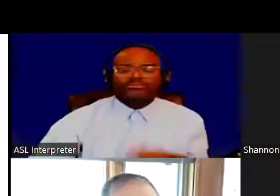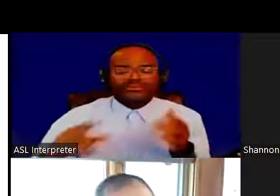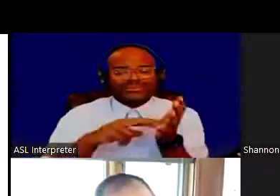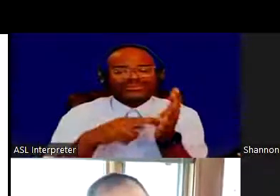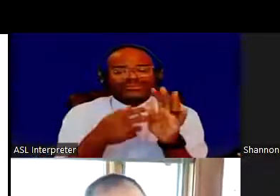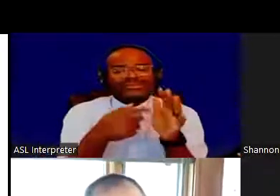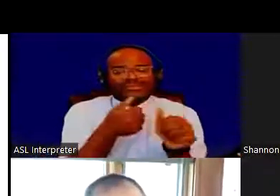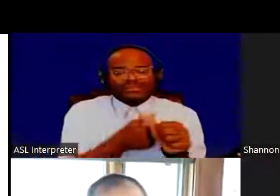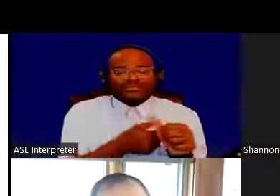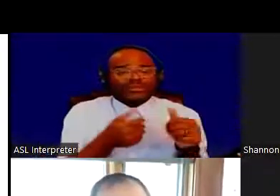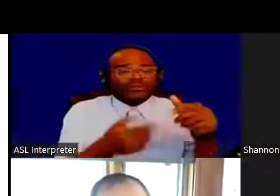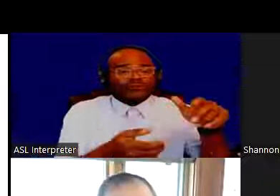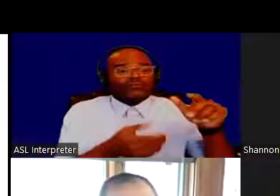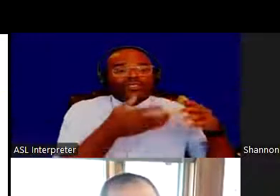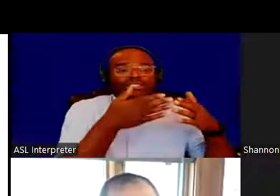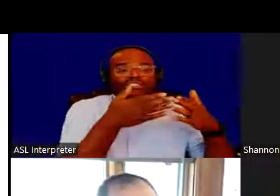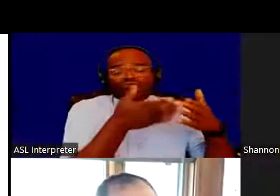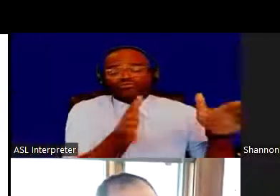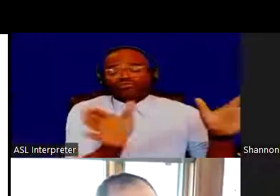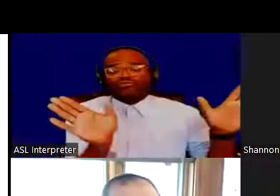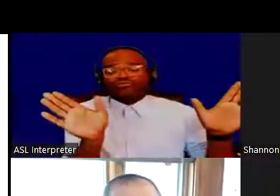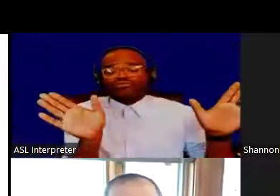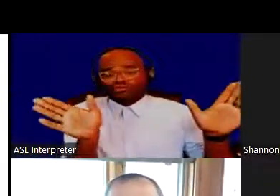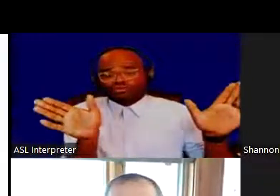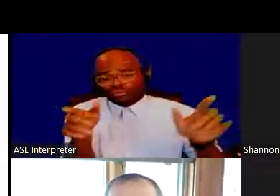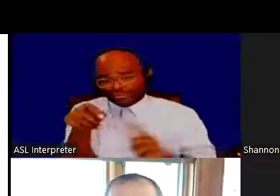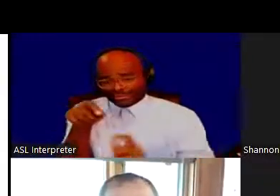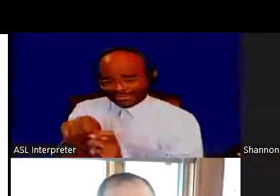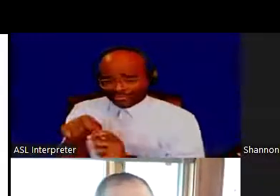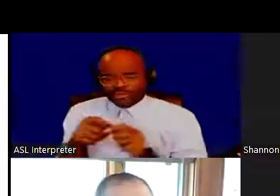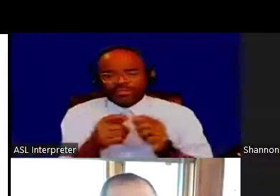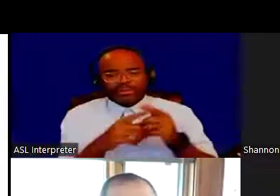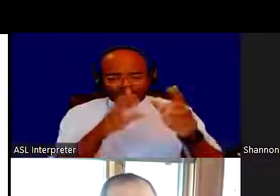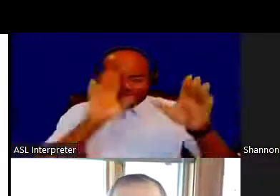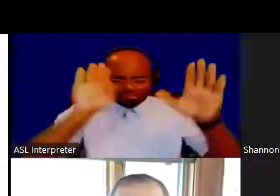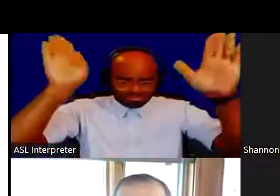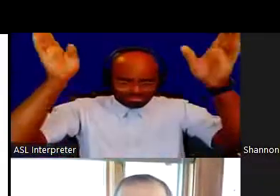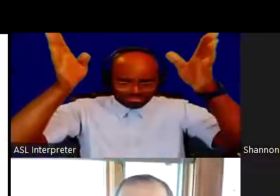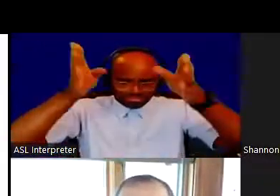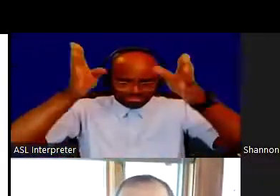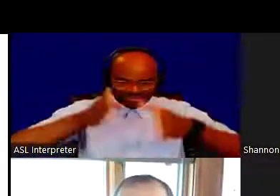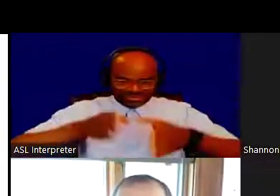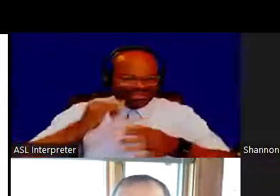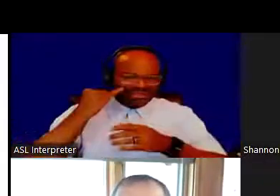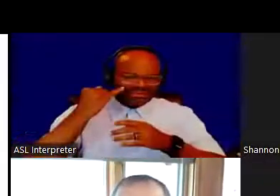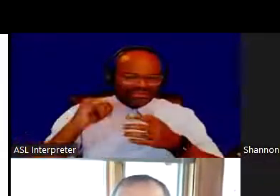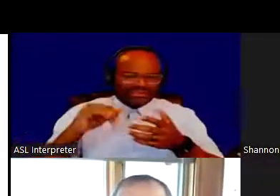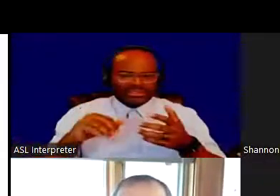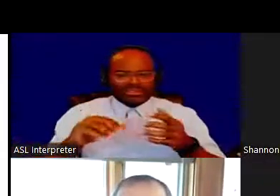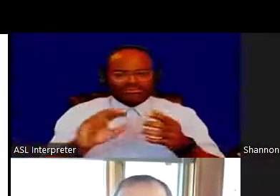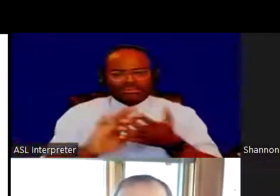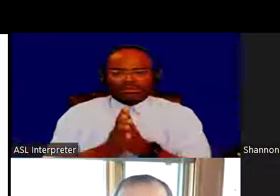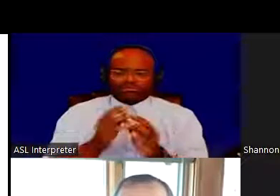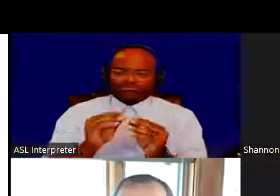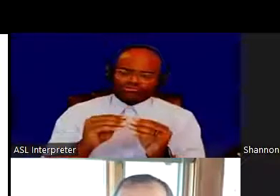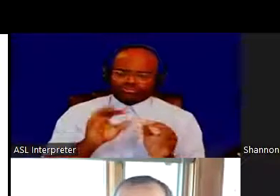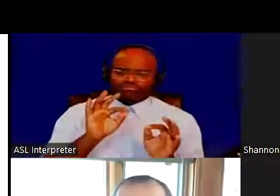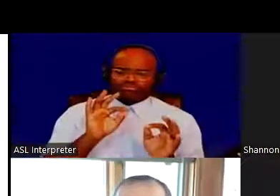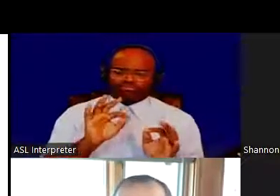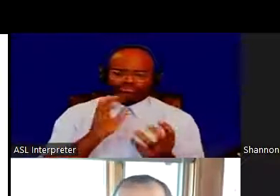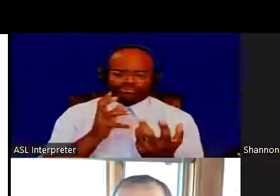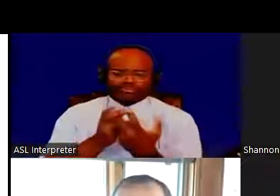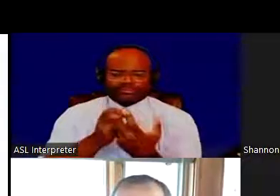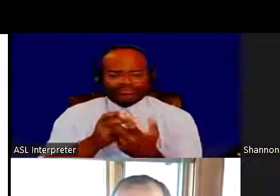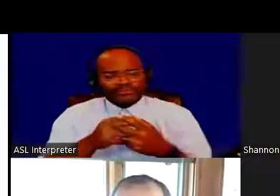way from general to specific and funnel you to ideas that seem most applicable and